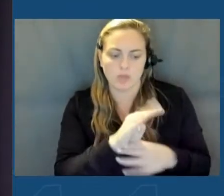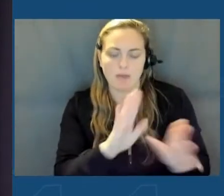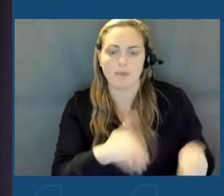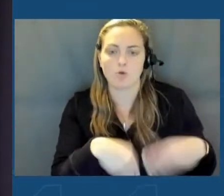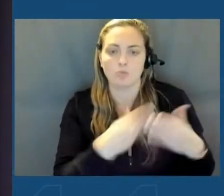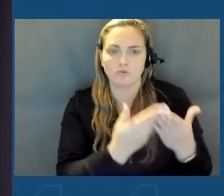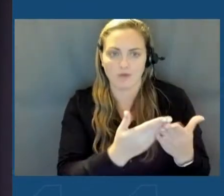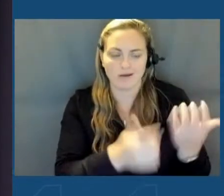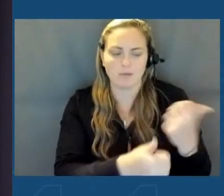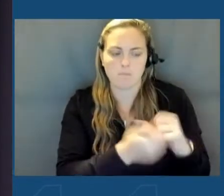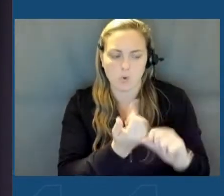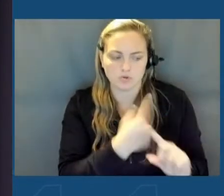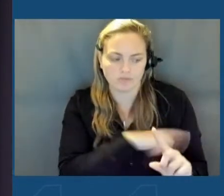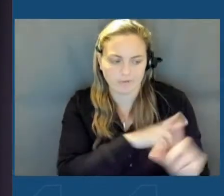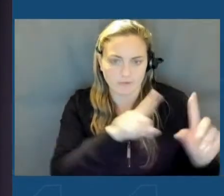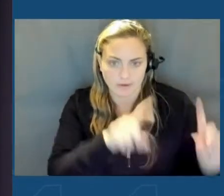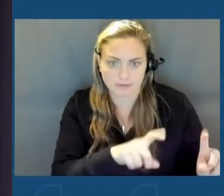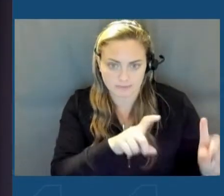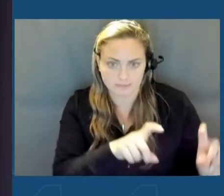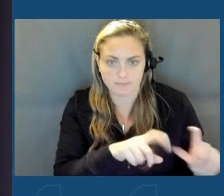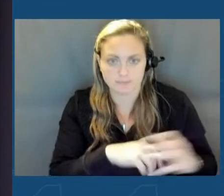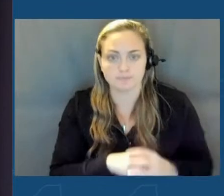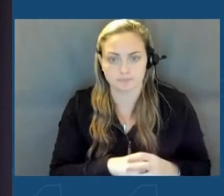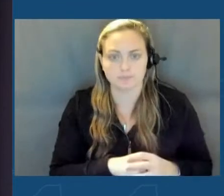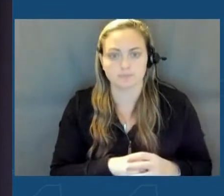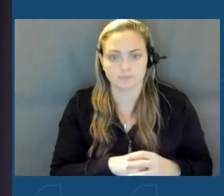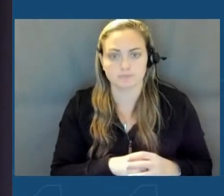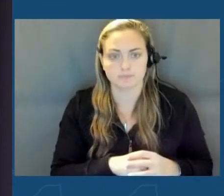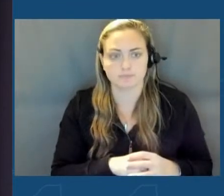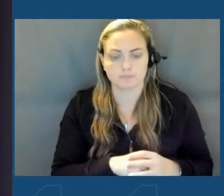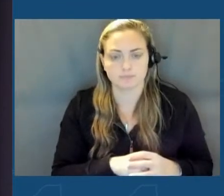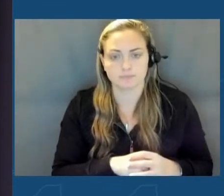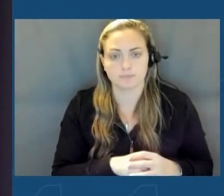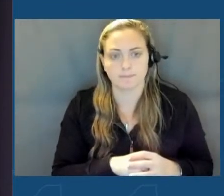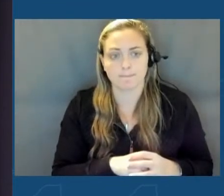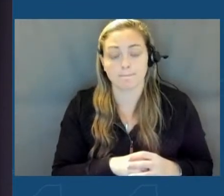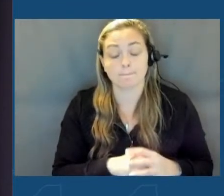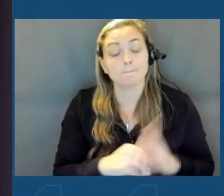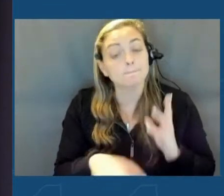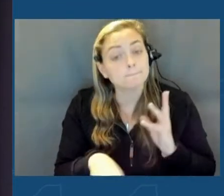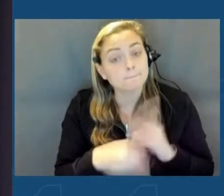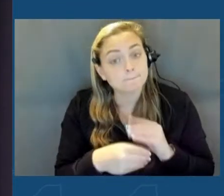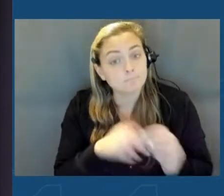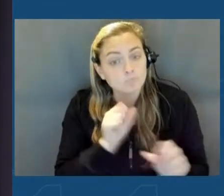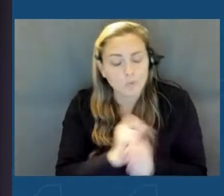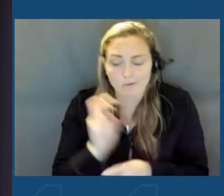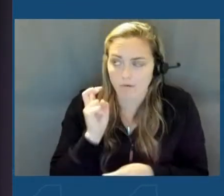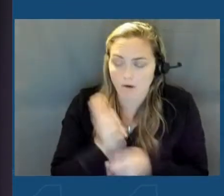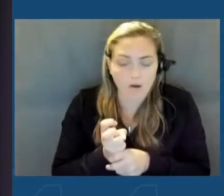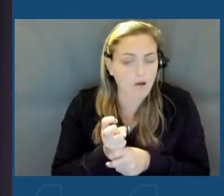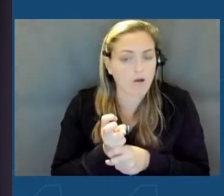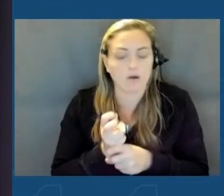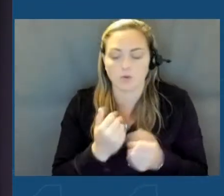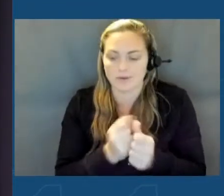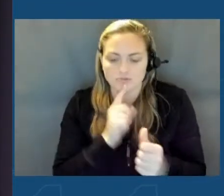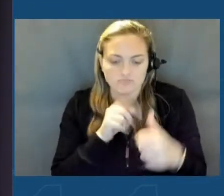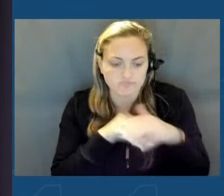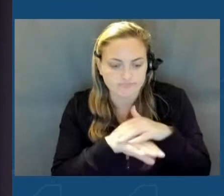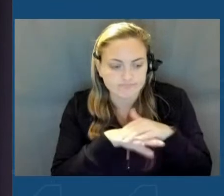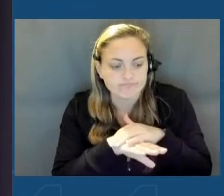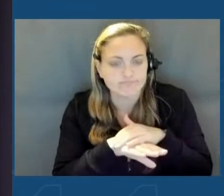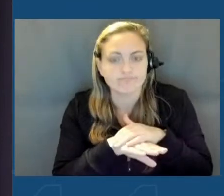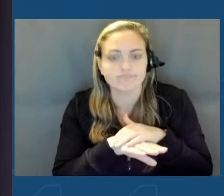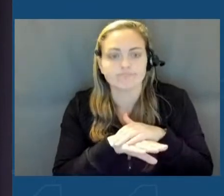the majority of monkeypox testing. Additionally, we're working hard to ensure access to